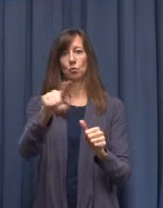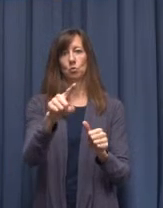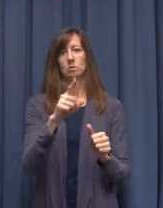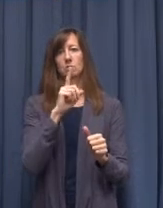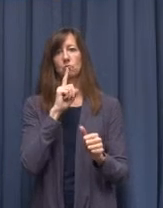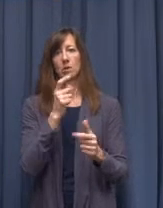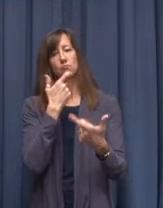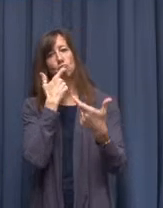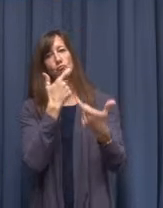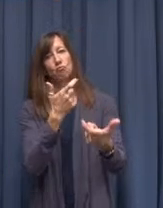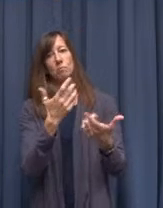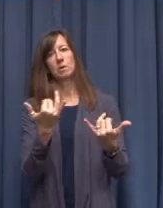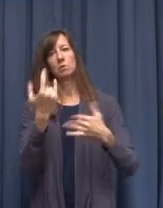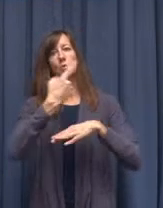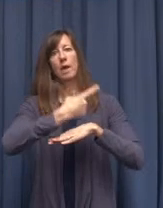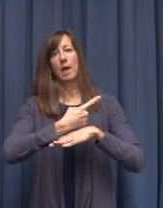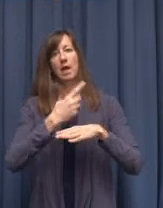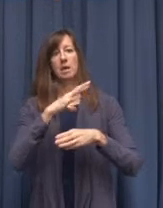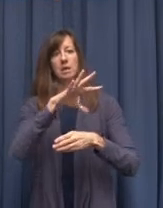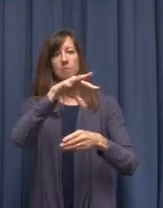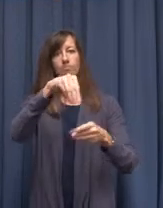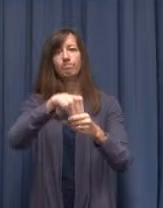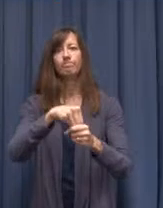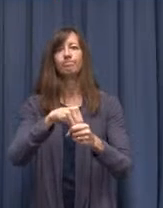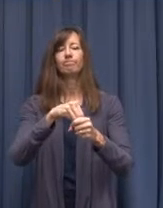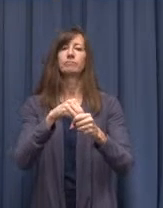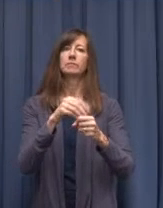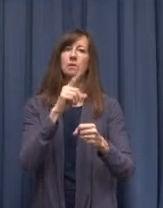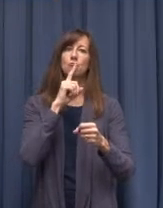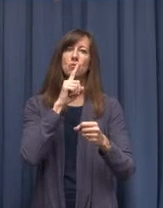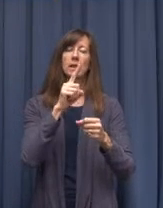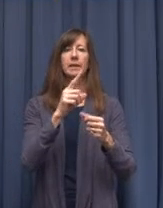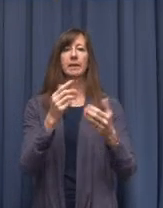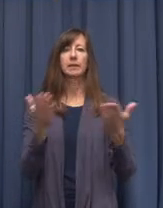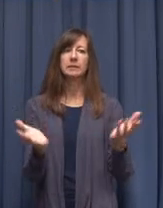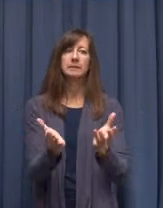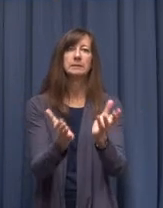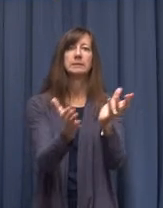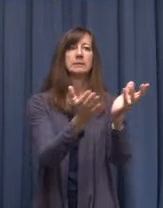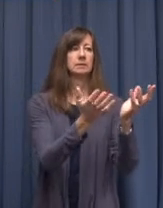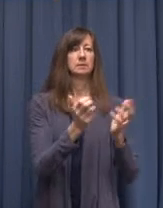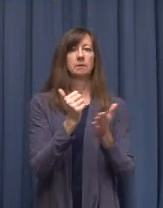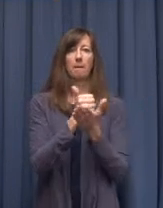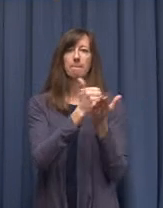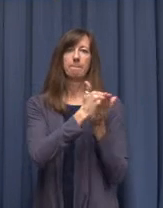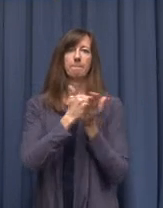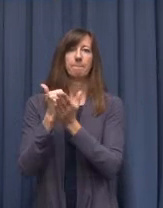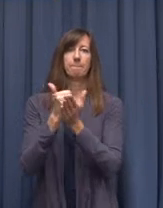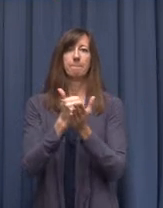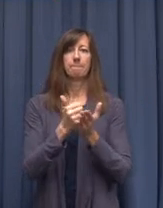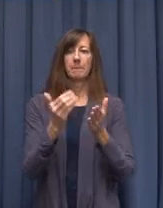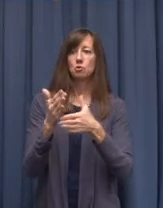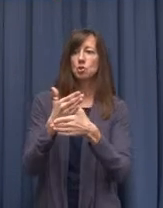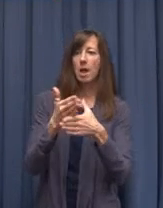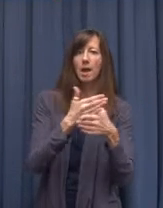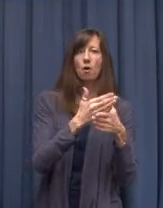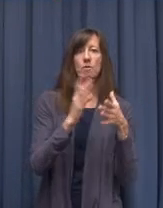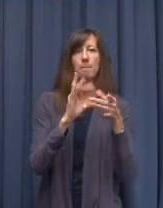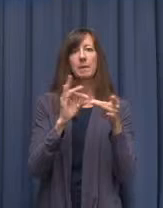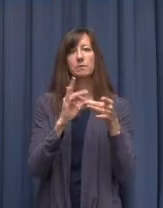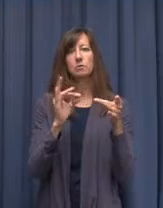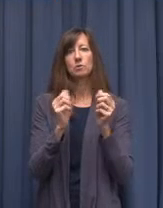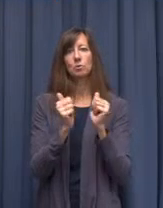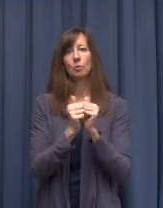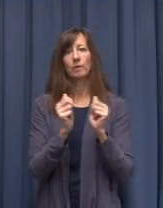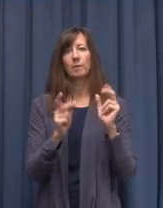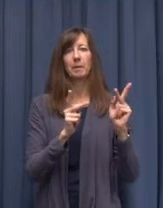this, for sort of being an ambassador of this message and sharing it with those that you know and you love, and those that